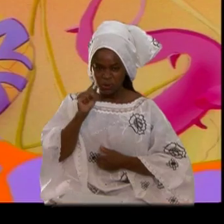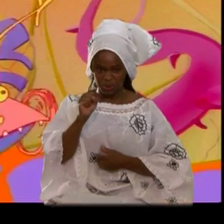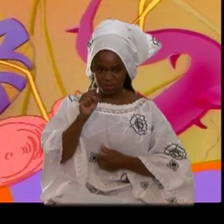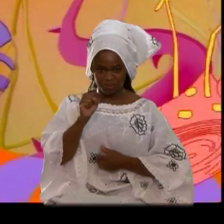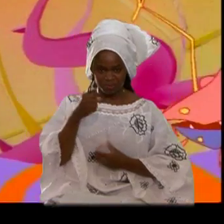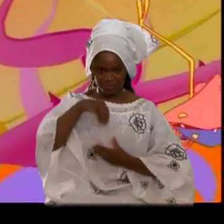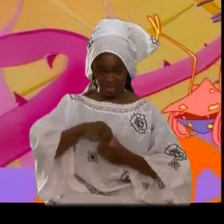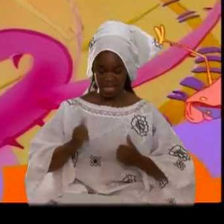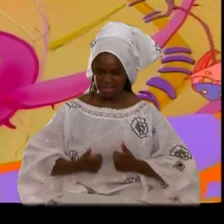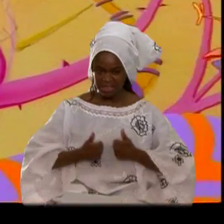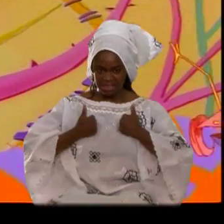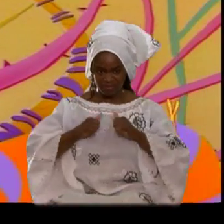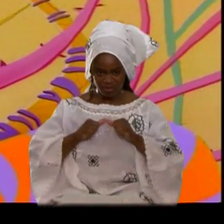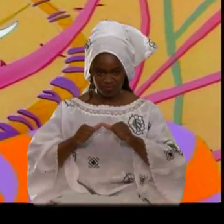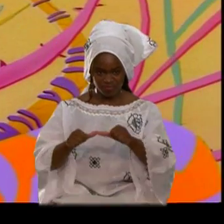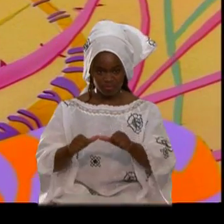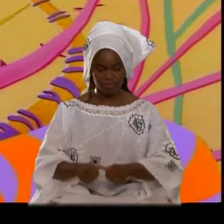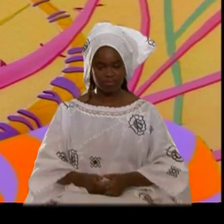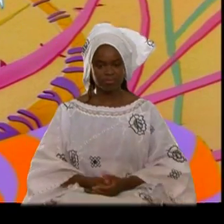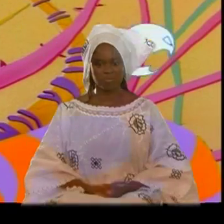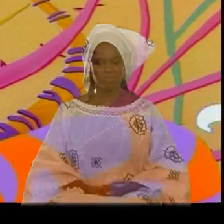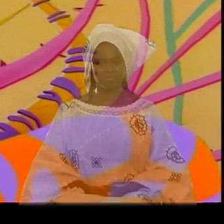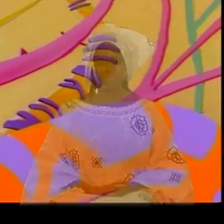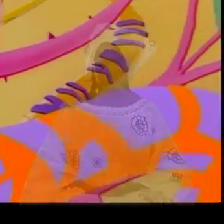that cause them live.